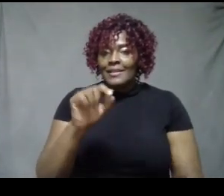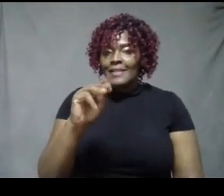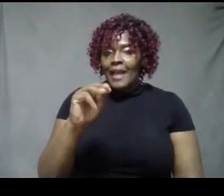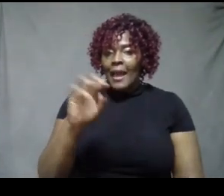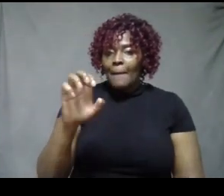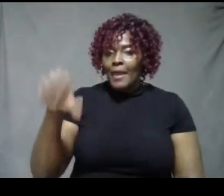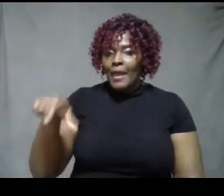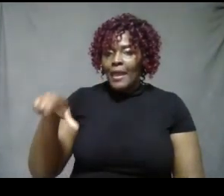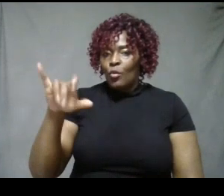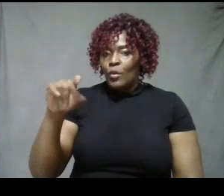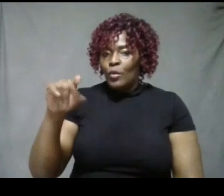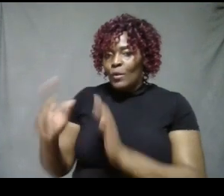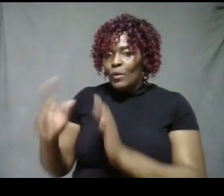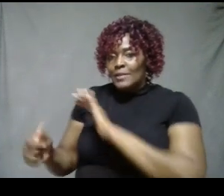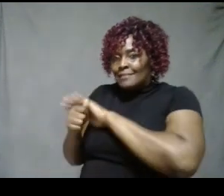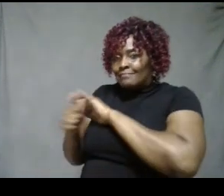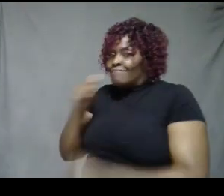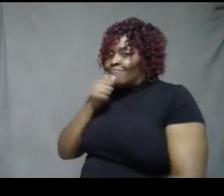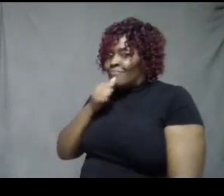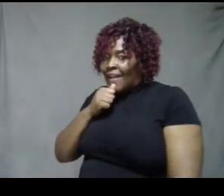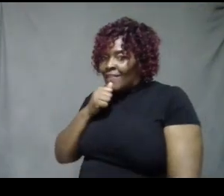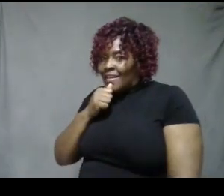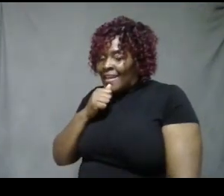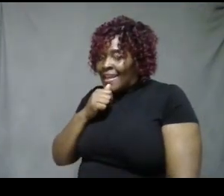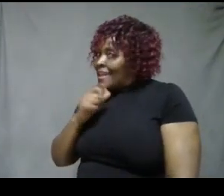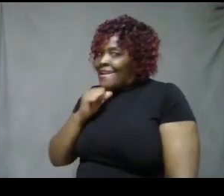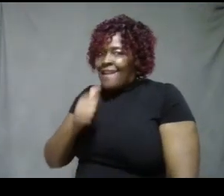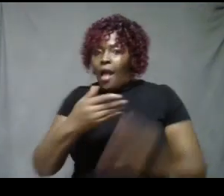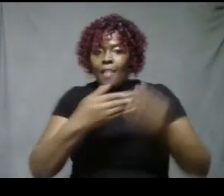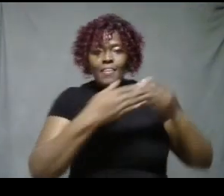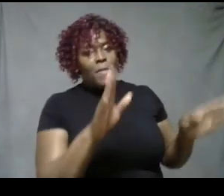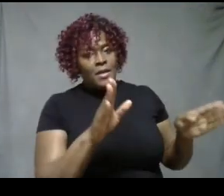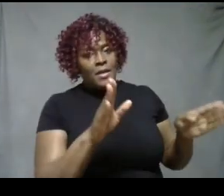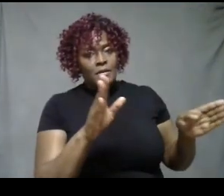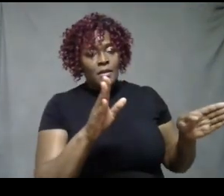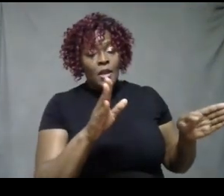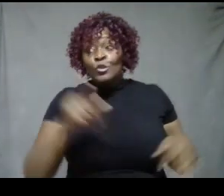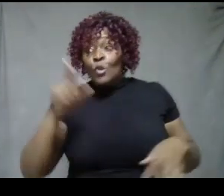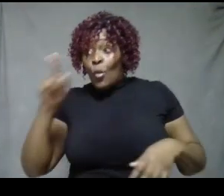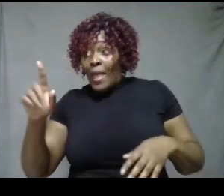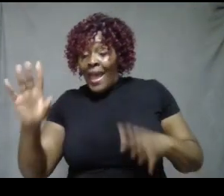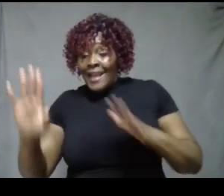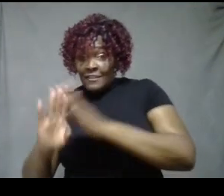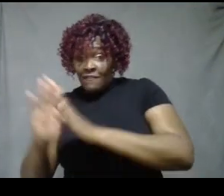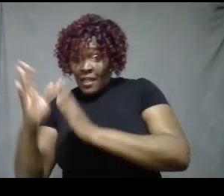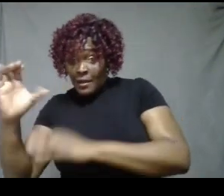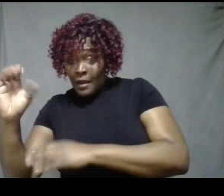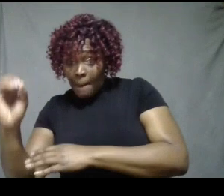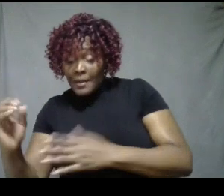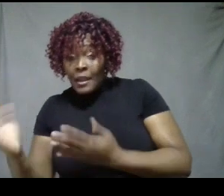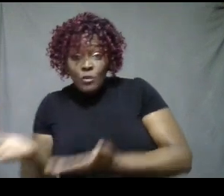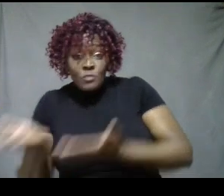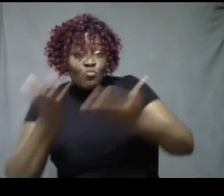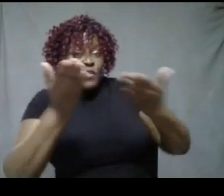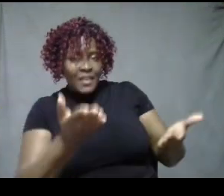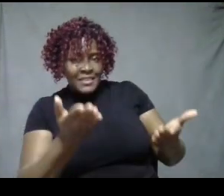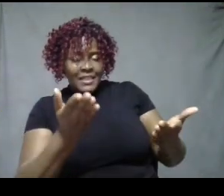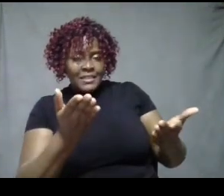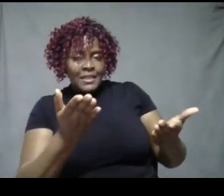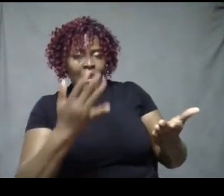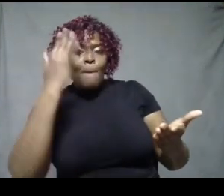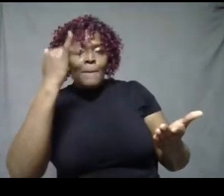instead of in the public, which should have happened once the developer was presented since you were dealing with the settlement of a